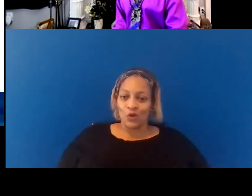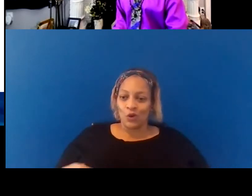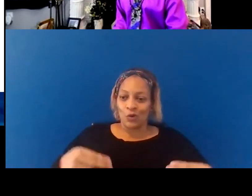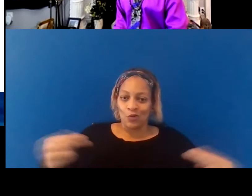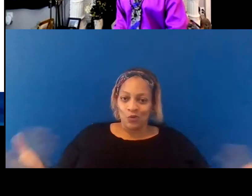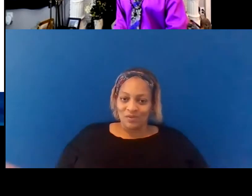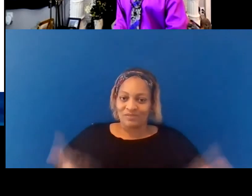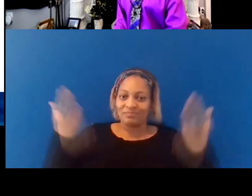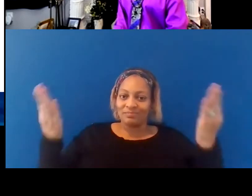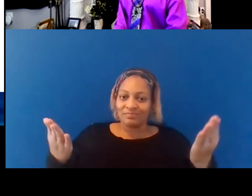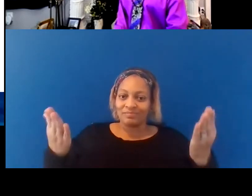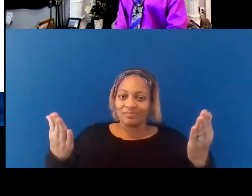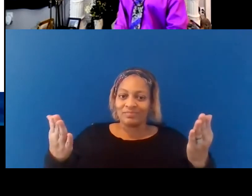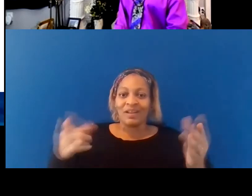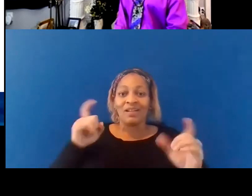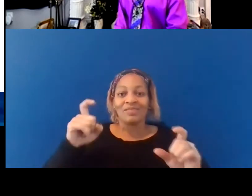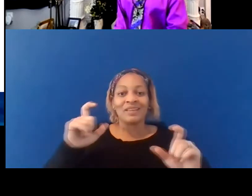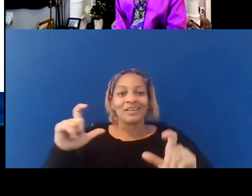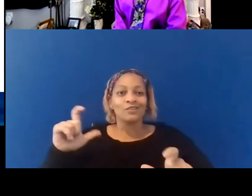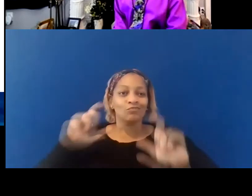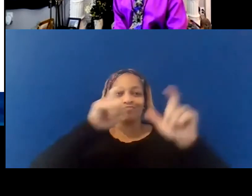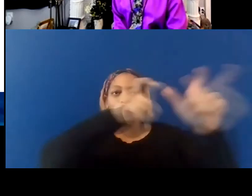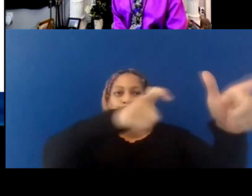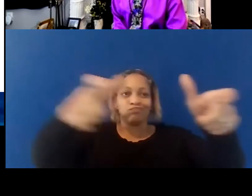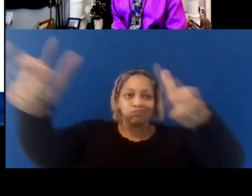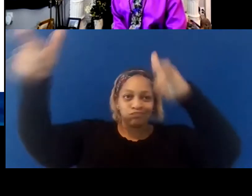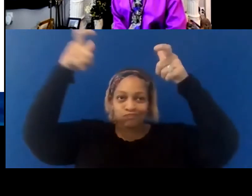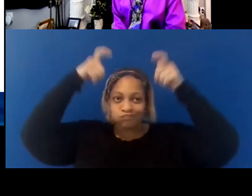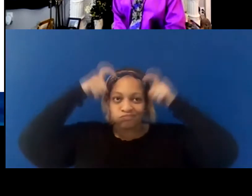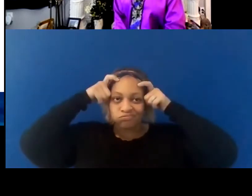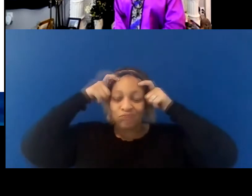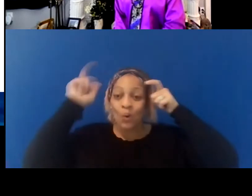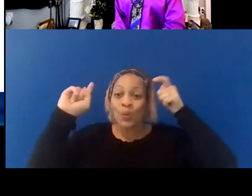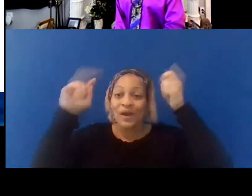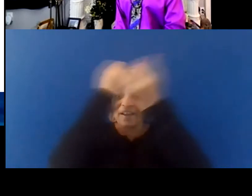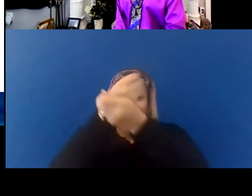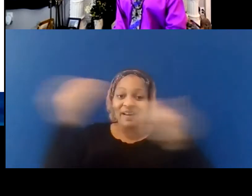is crowned in heaven with a consciousness of unity.